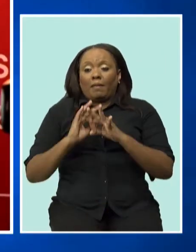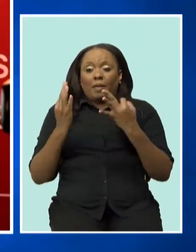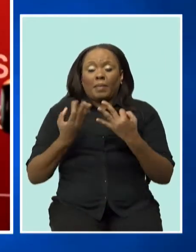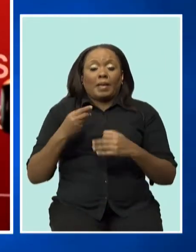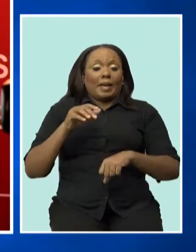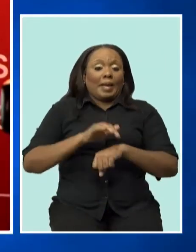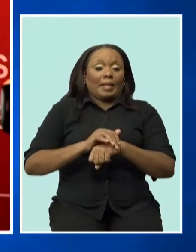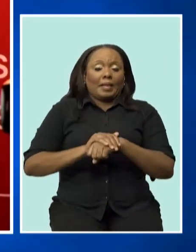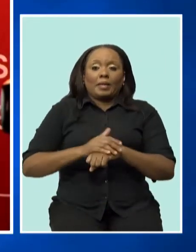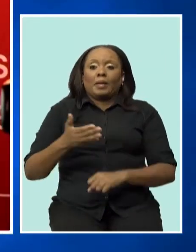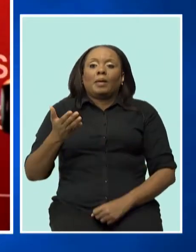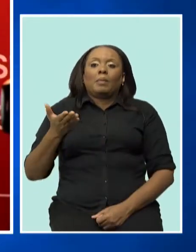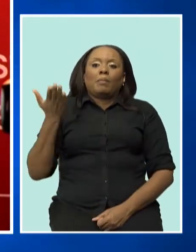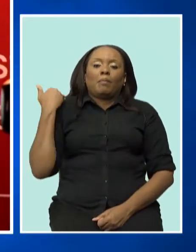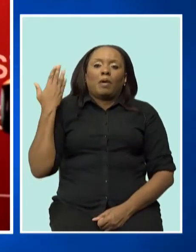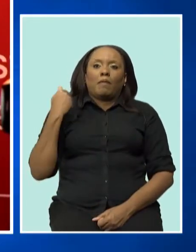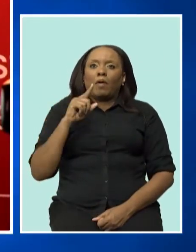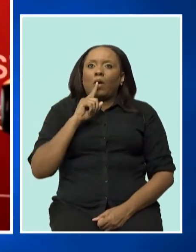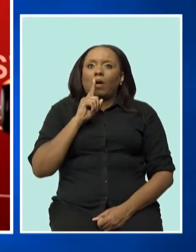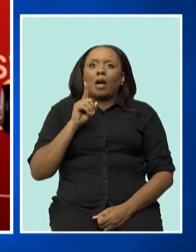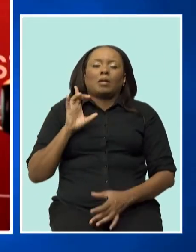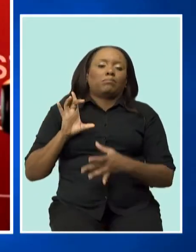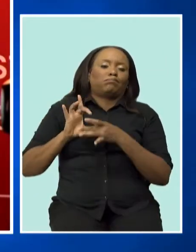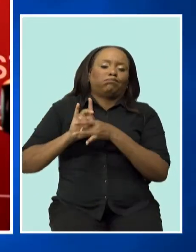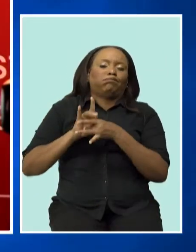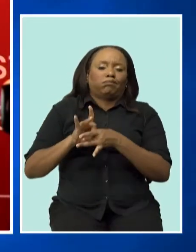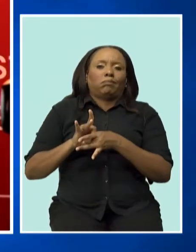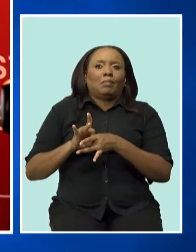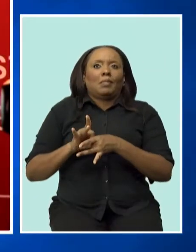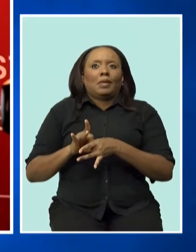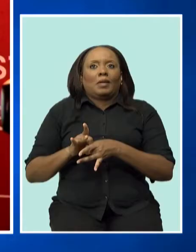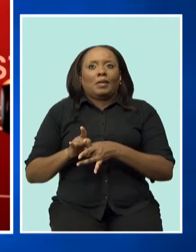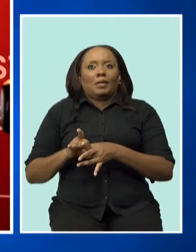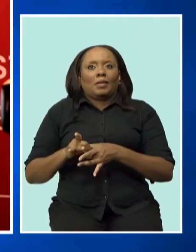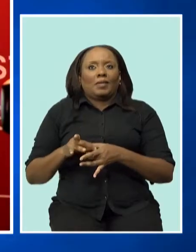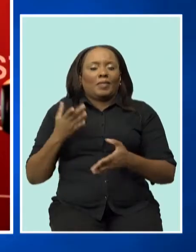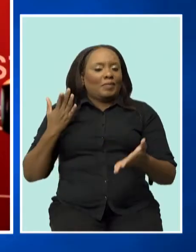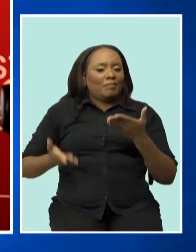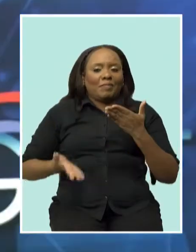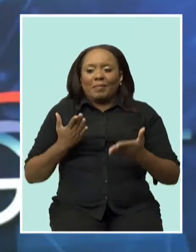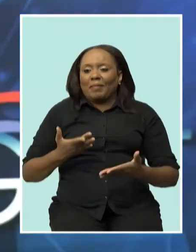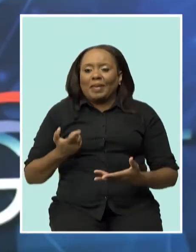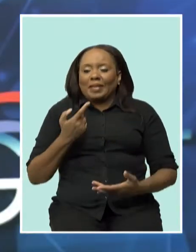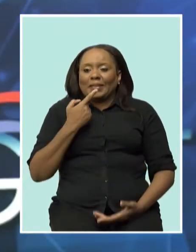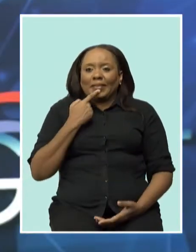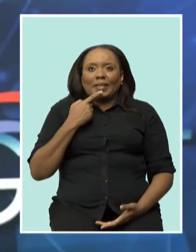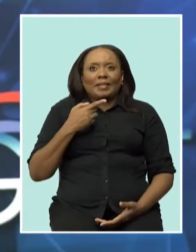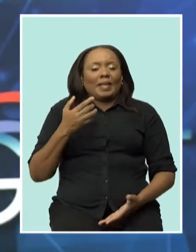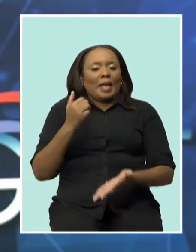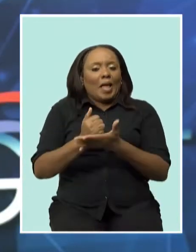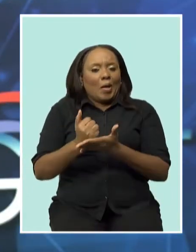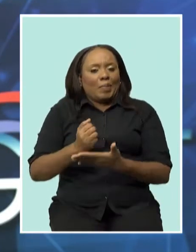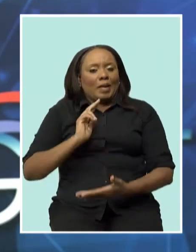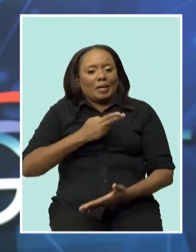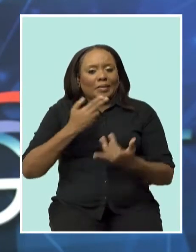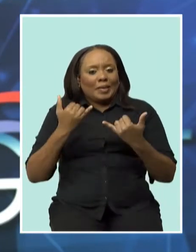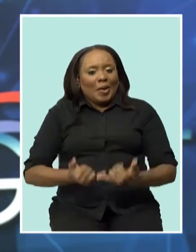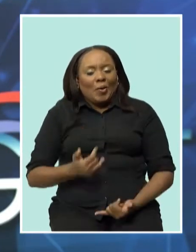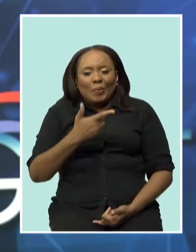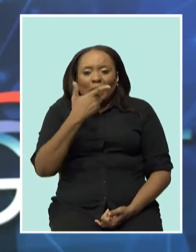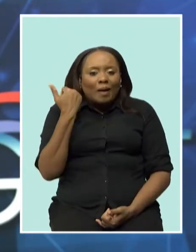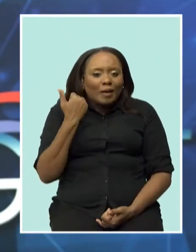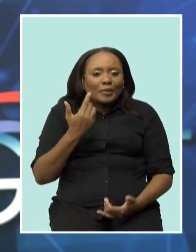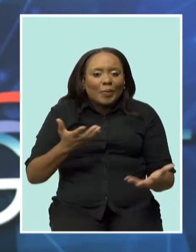power for hundreds of years, is giving back to us, let us call it that. The Grantley